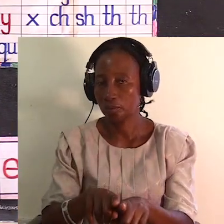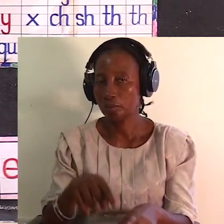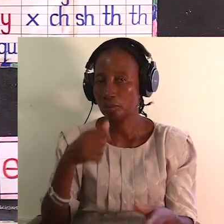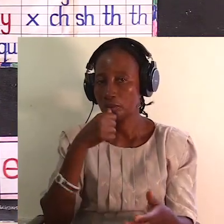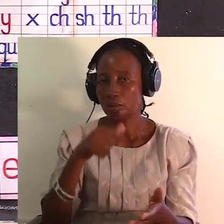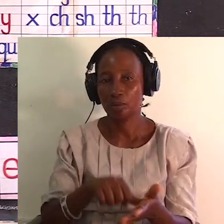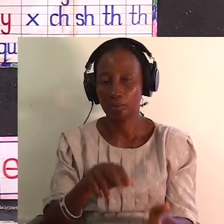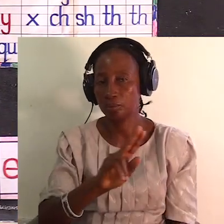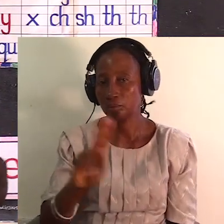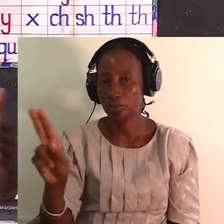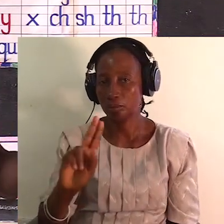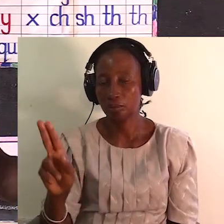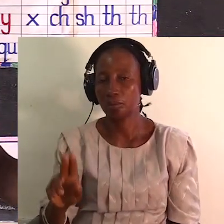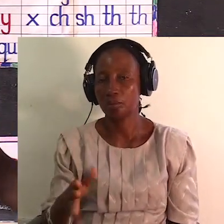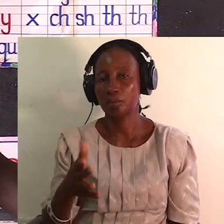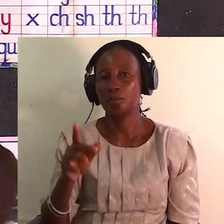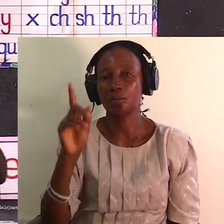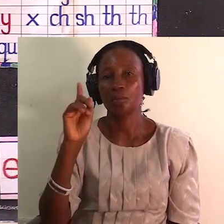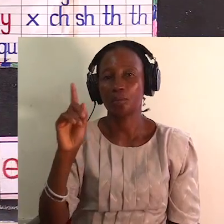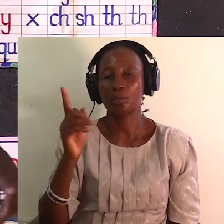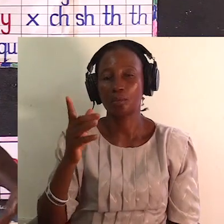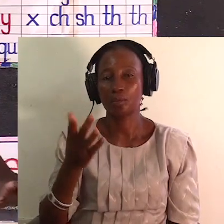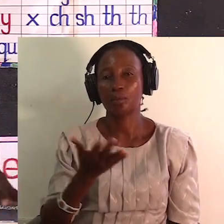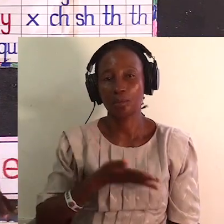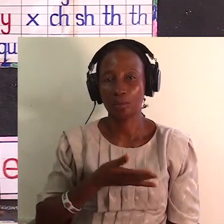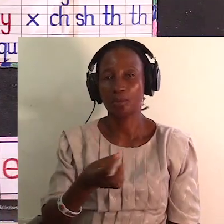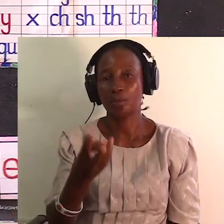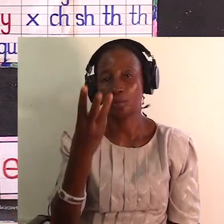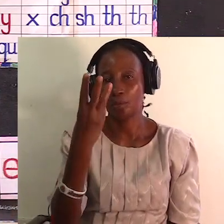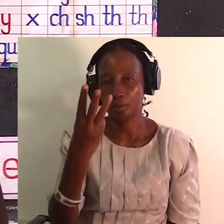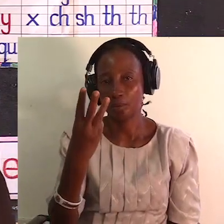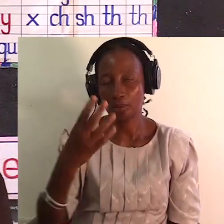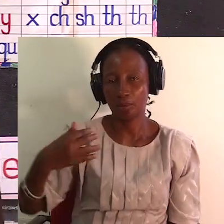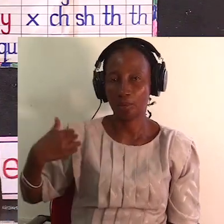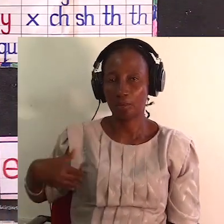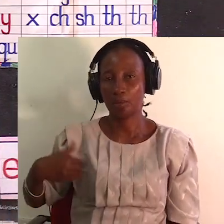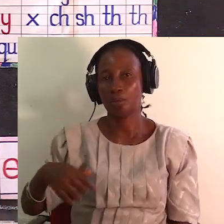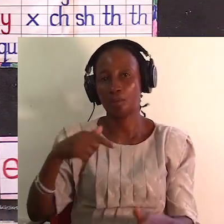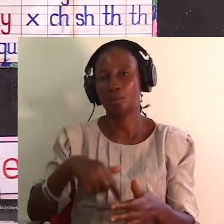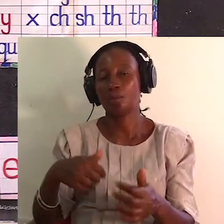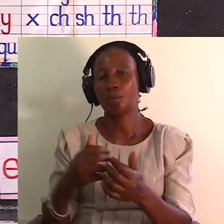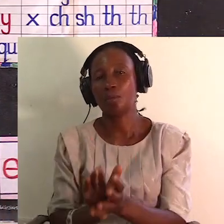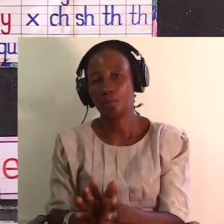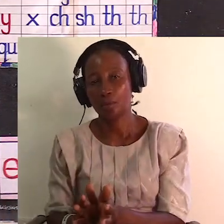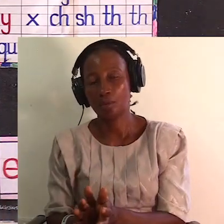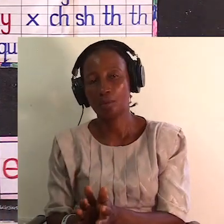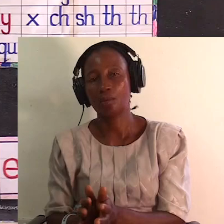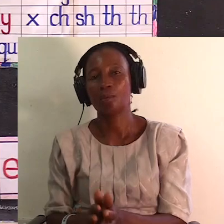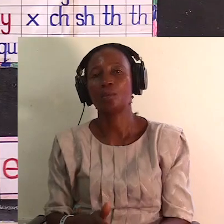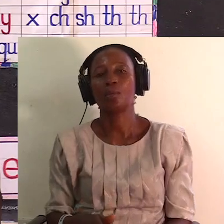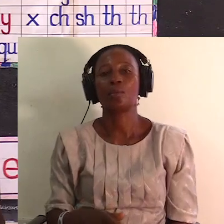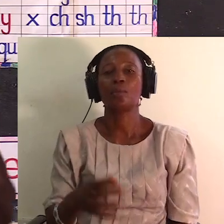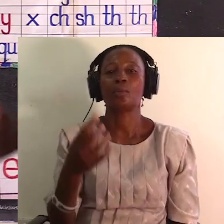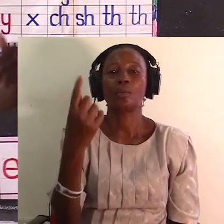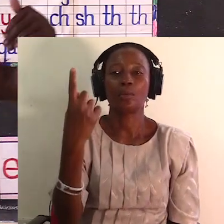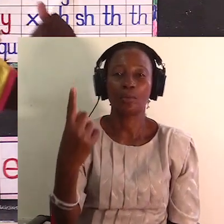name. If you are 3, it's very simple. Let one take, say, I'm going to take card 1, card A. Let the other